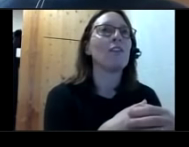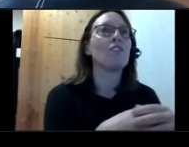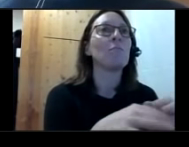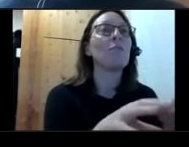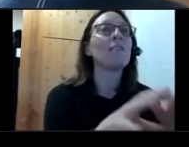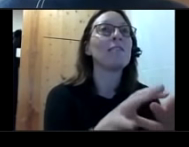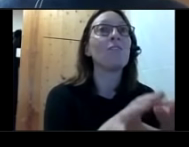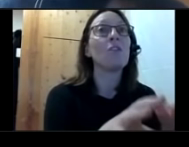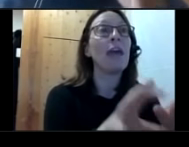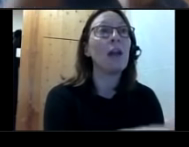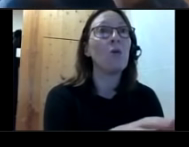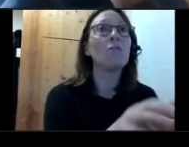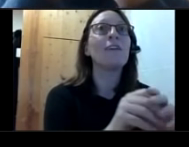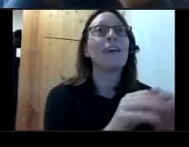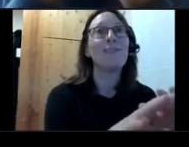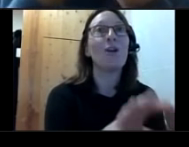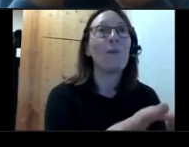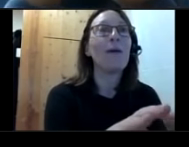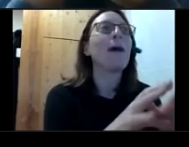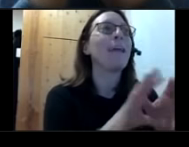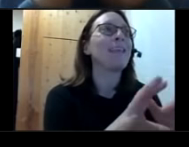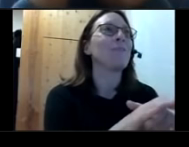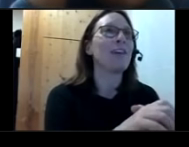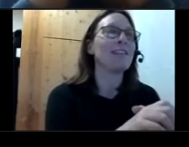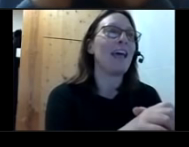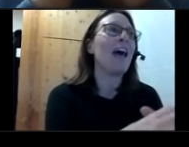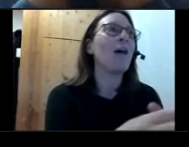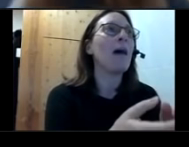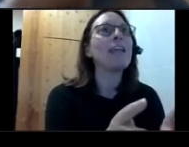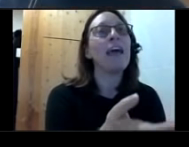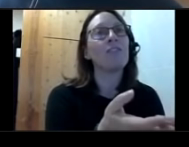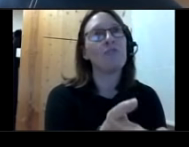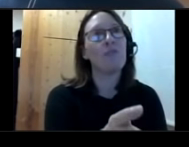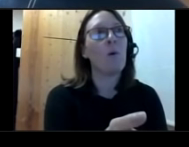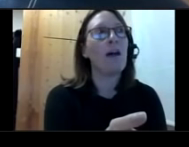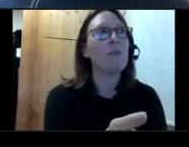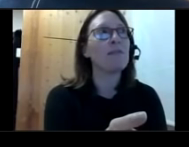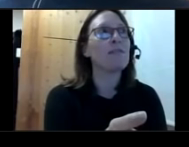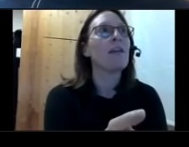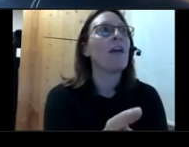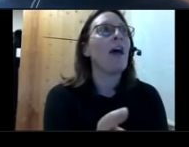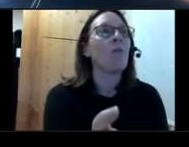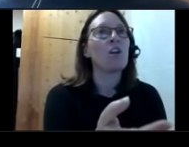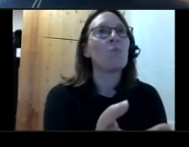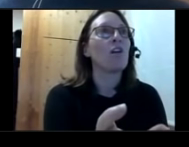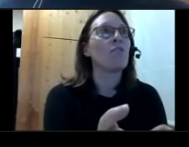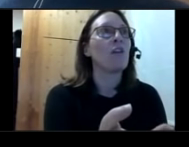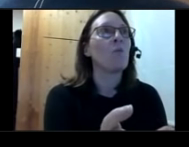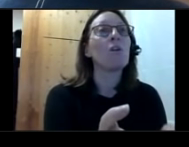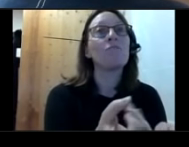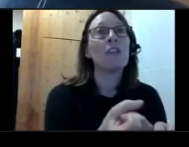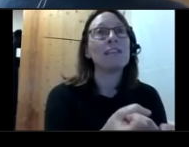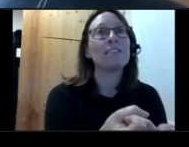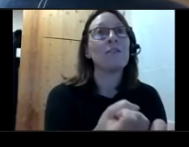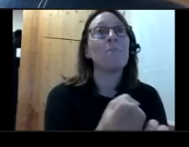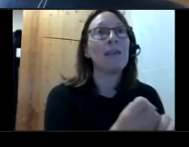European definitions. But this is now UK law. It's not going away. It's with us. And it has three requirements, which I will go through.